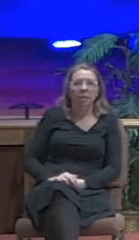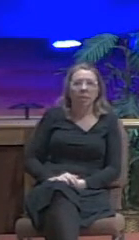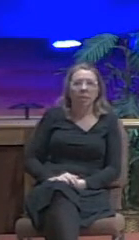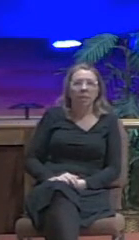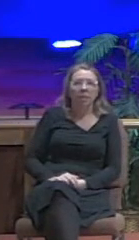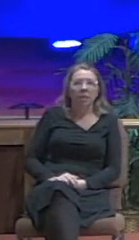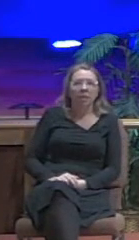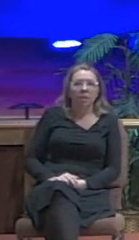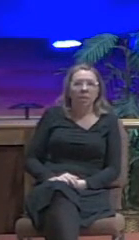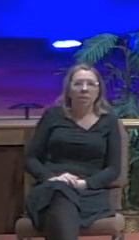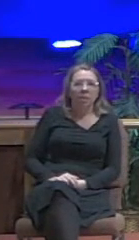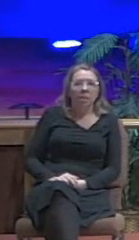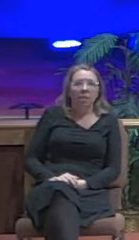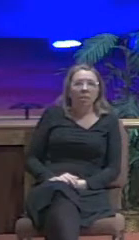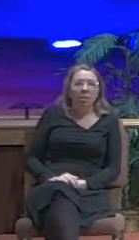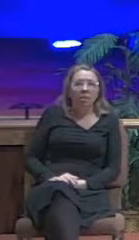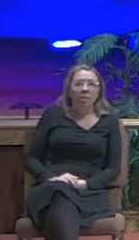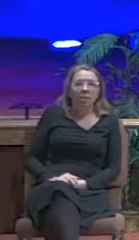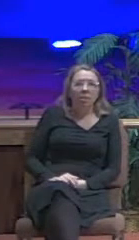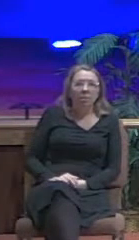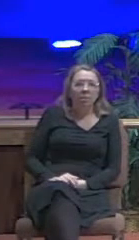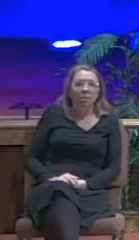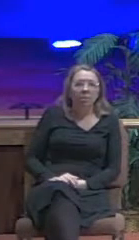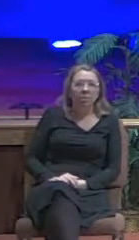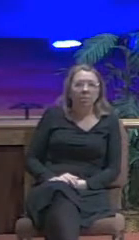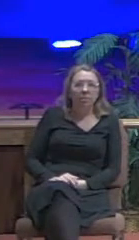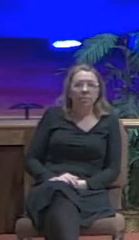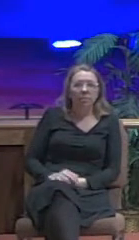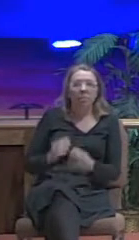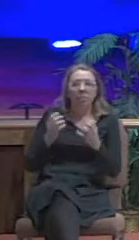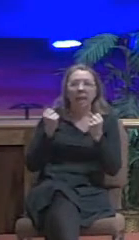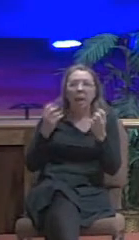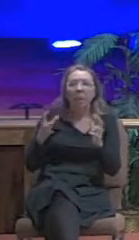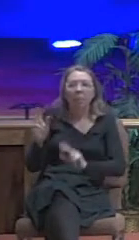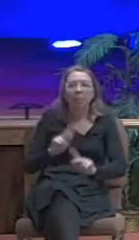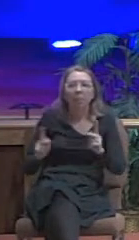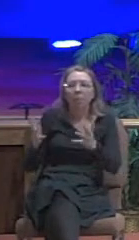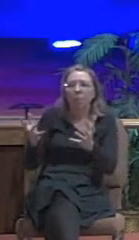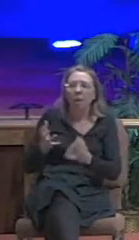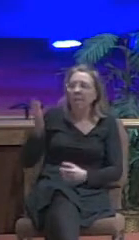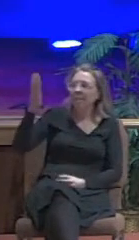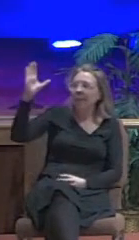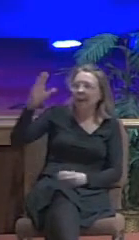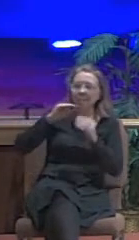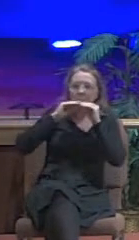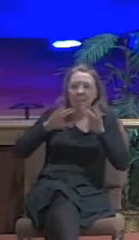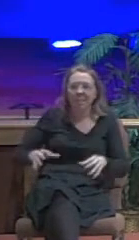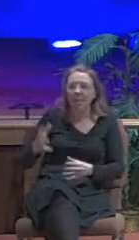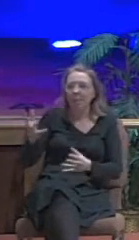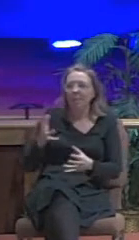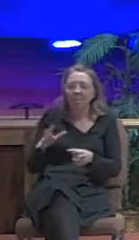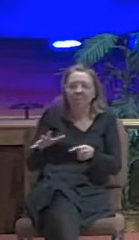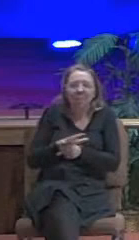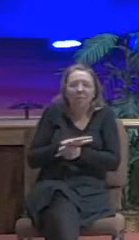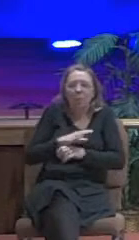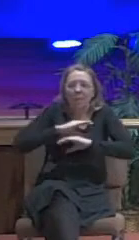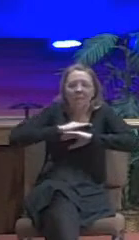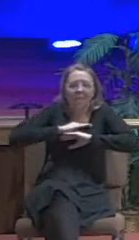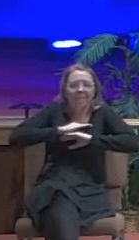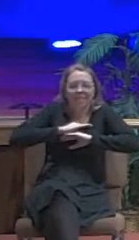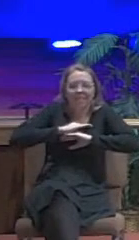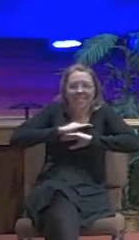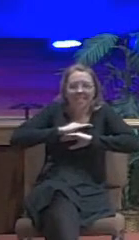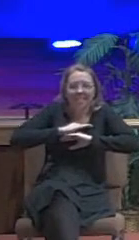God? How many want to be so full of God that it exudes from every pore?